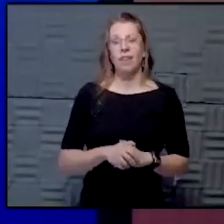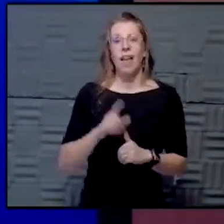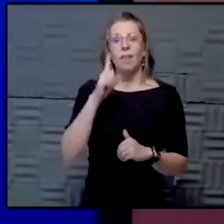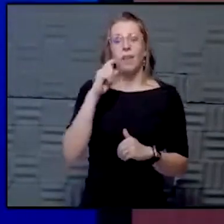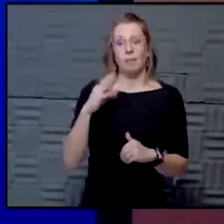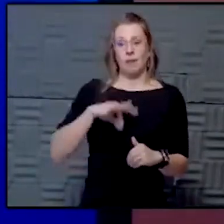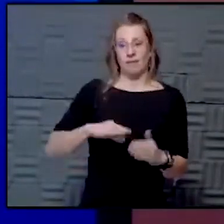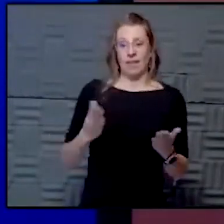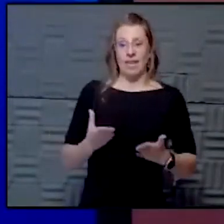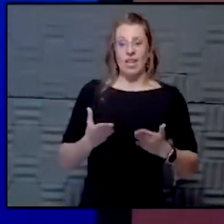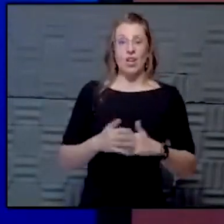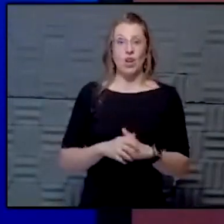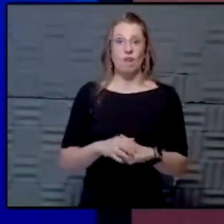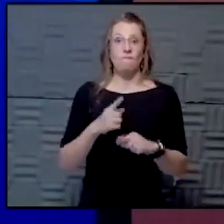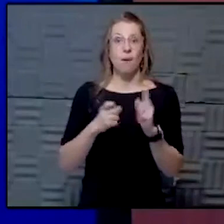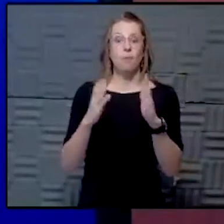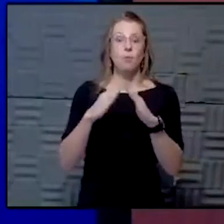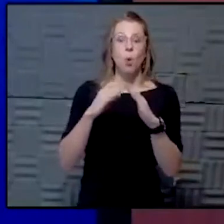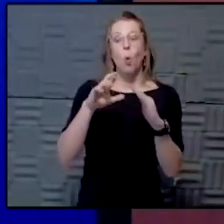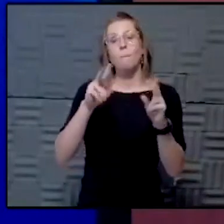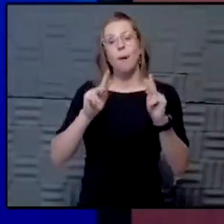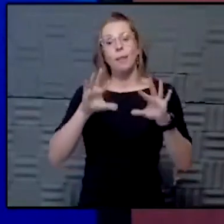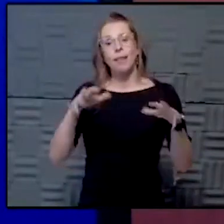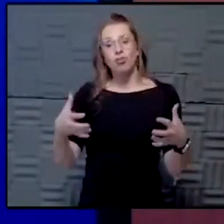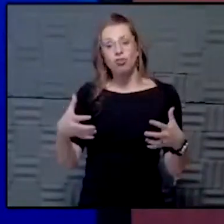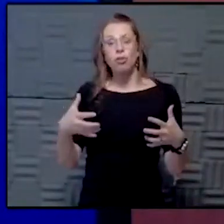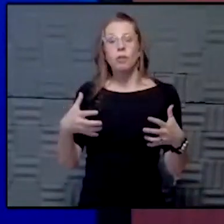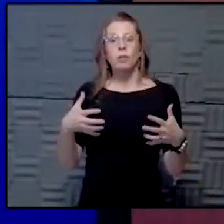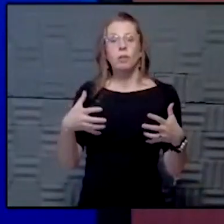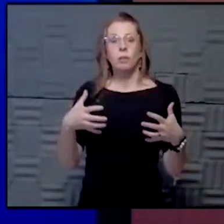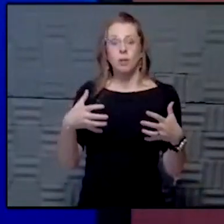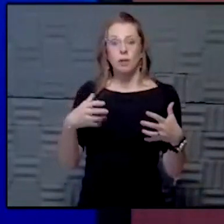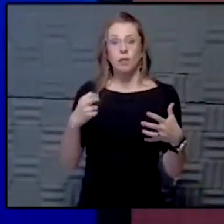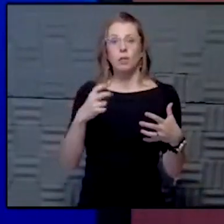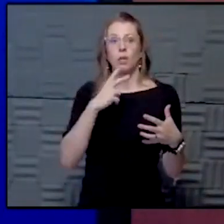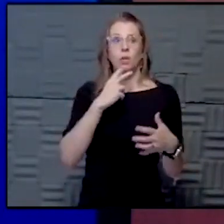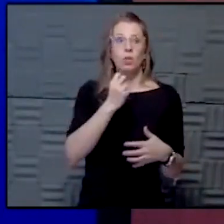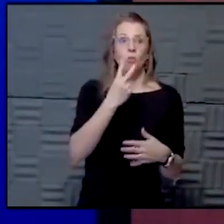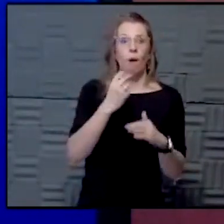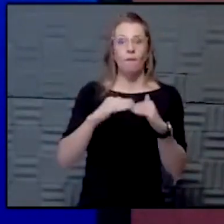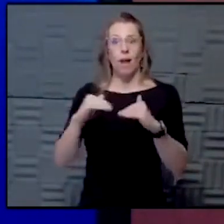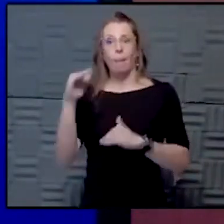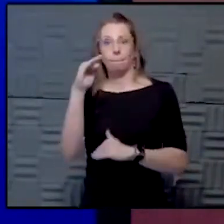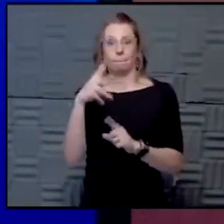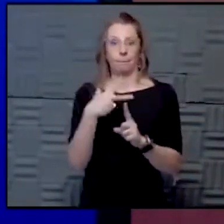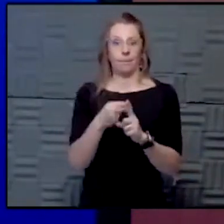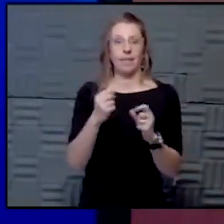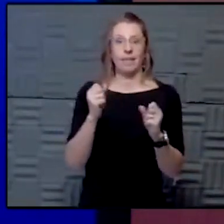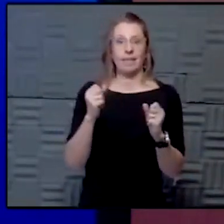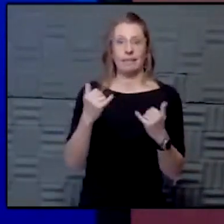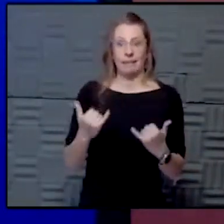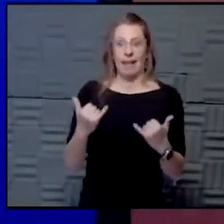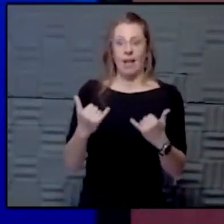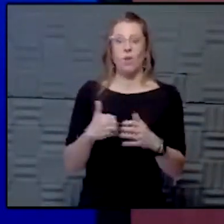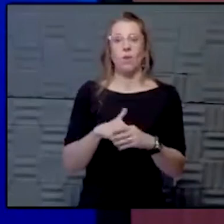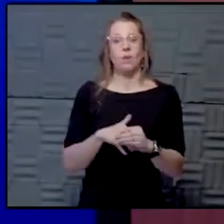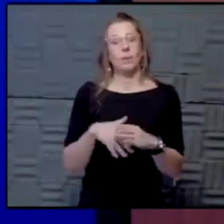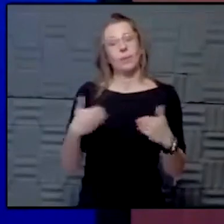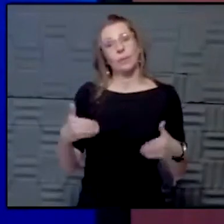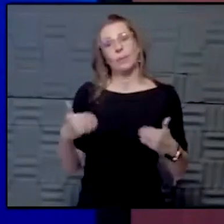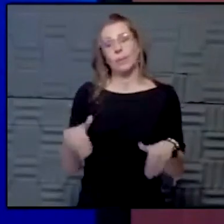that we see from a community or population level, with beginning to get 12 and up now included in vaccination, will be